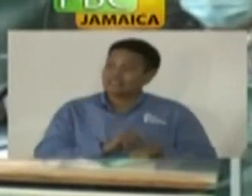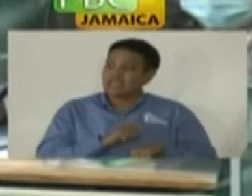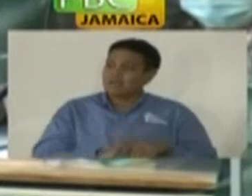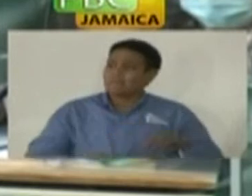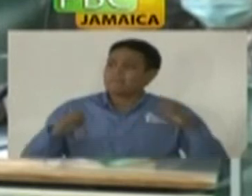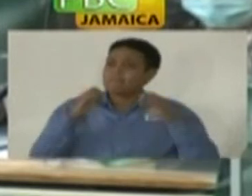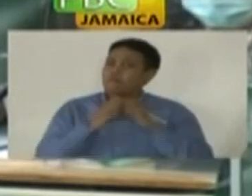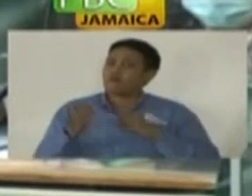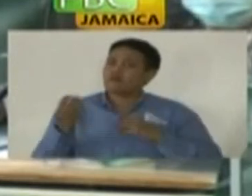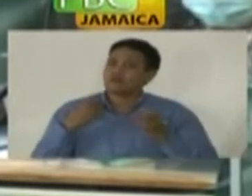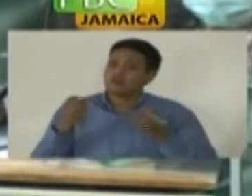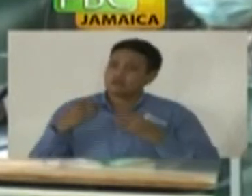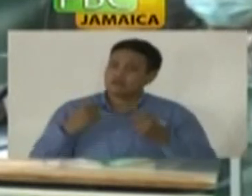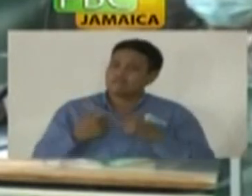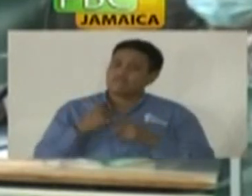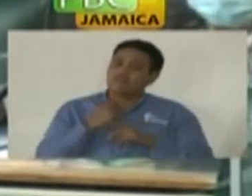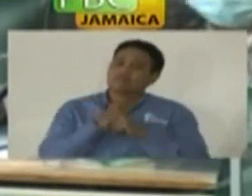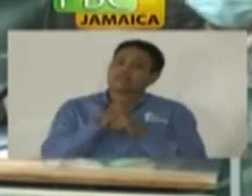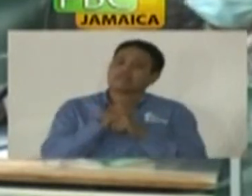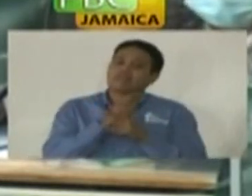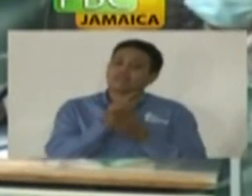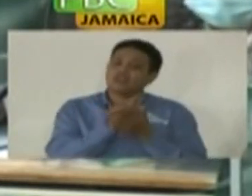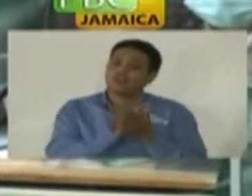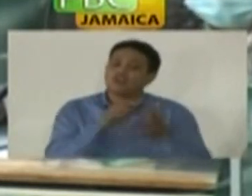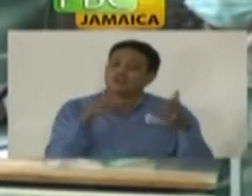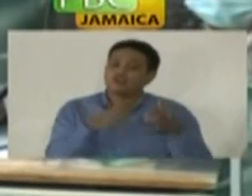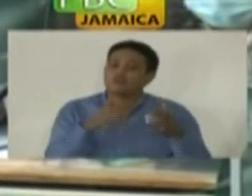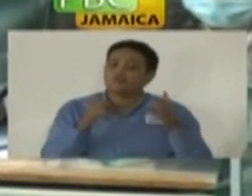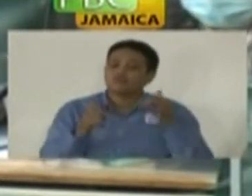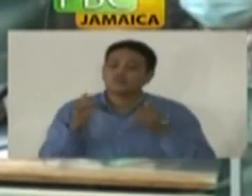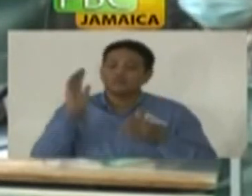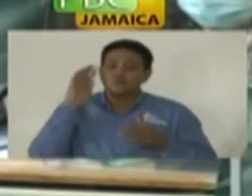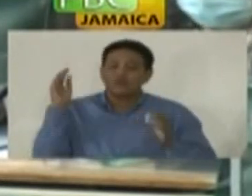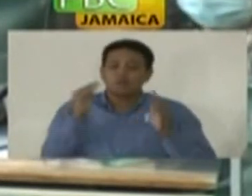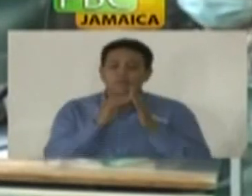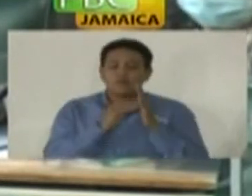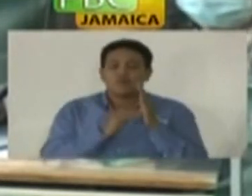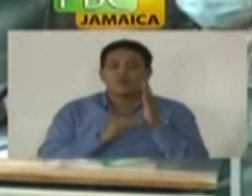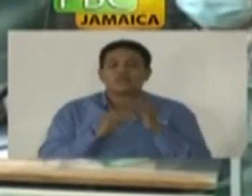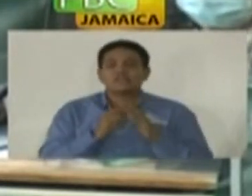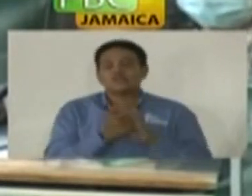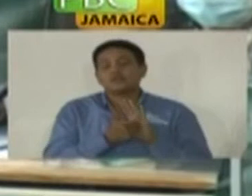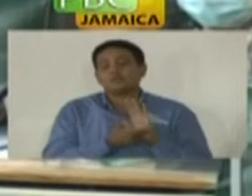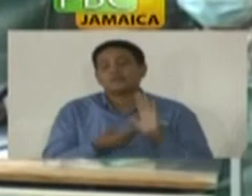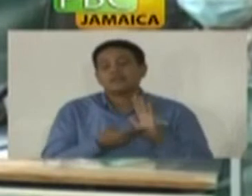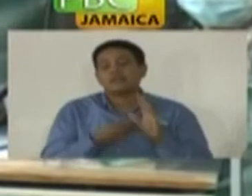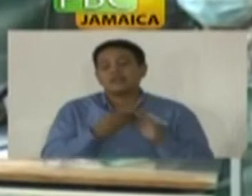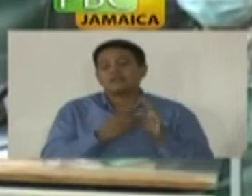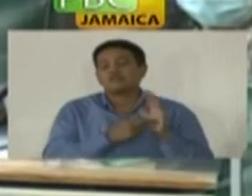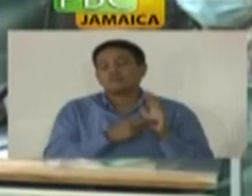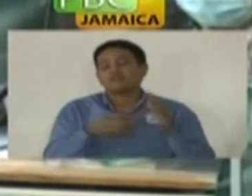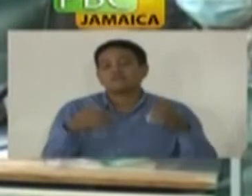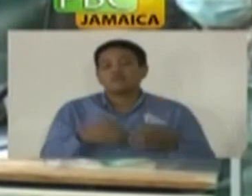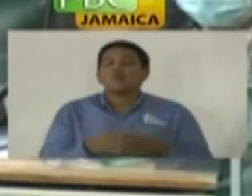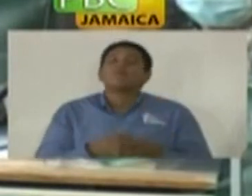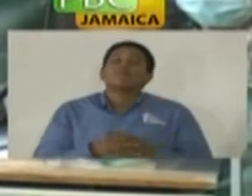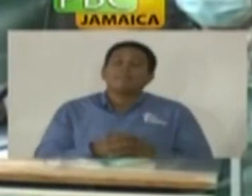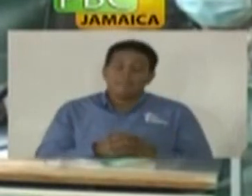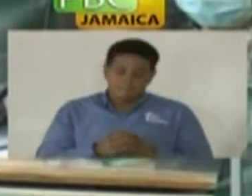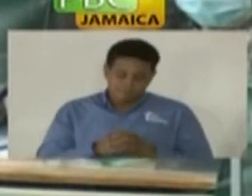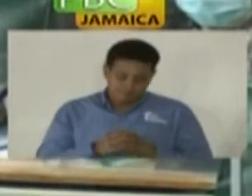more submissions came from the defense bar, which were put into the bill in the lower house.